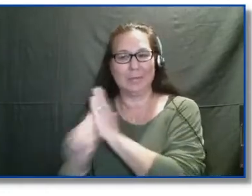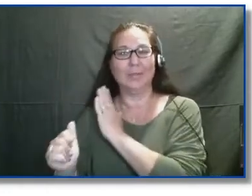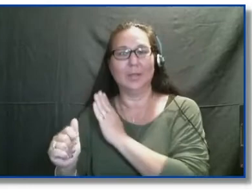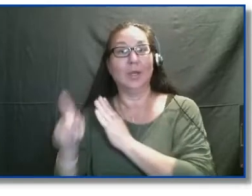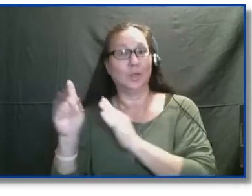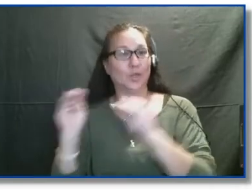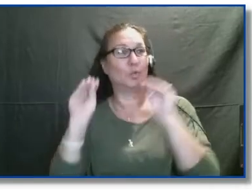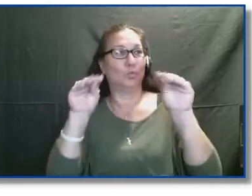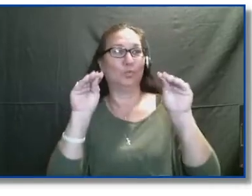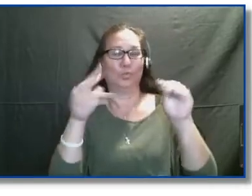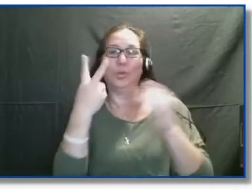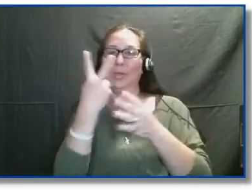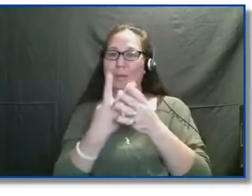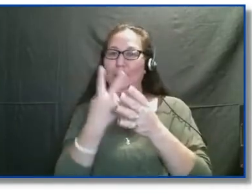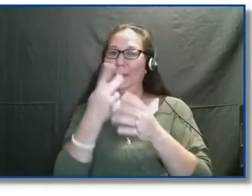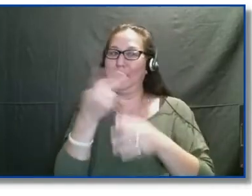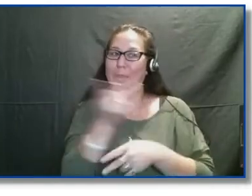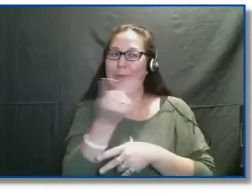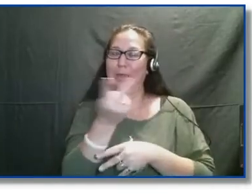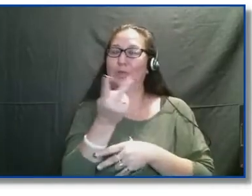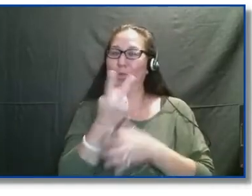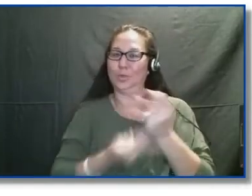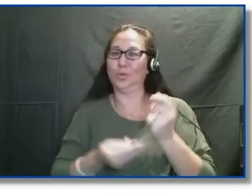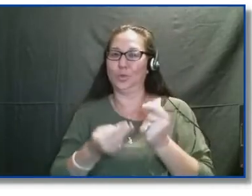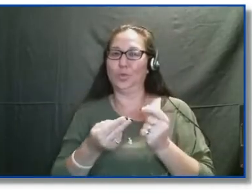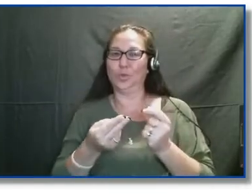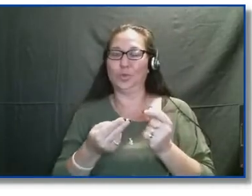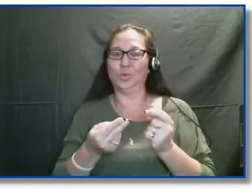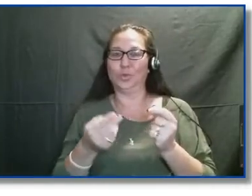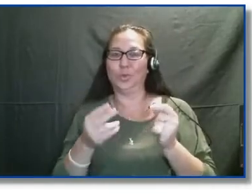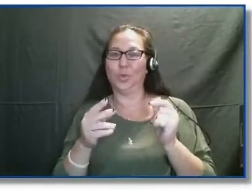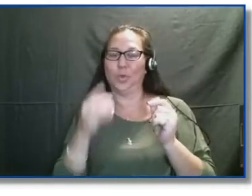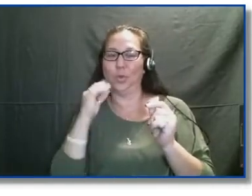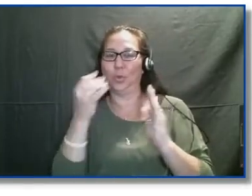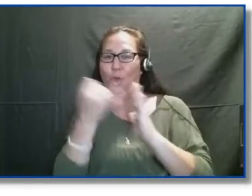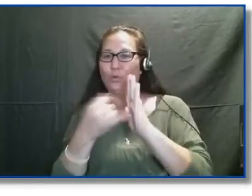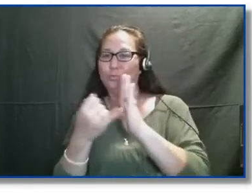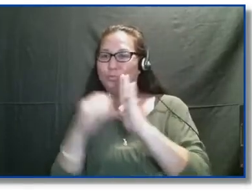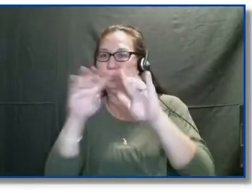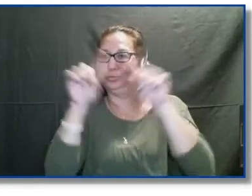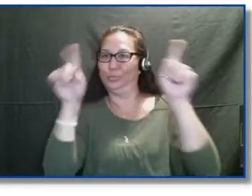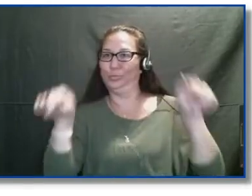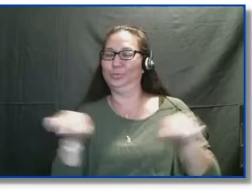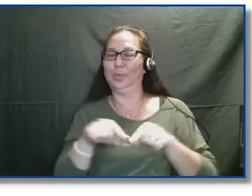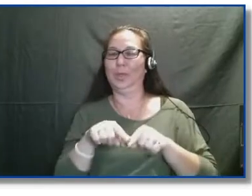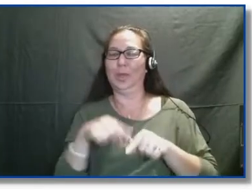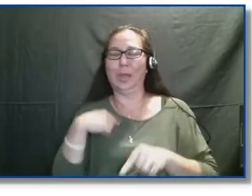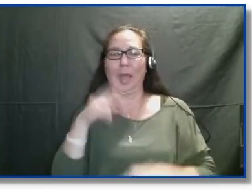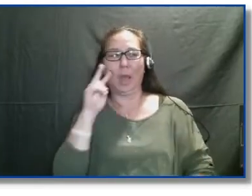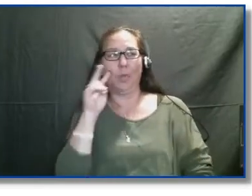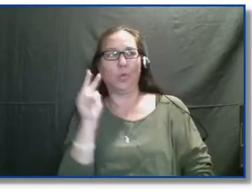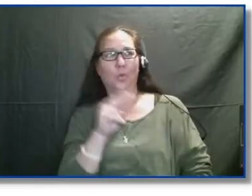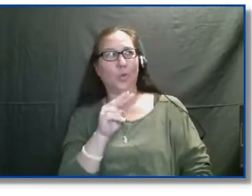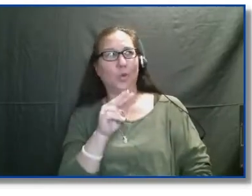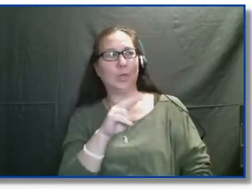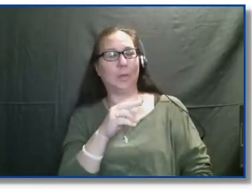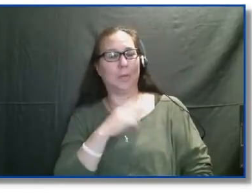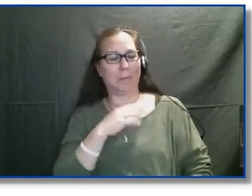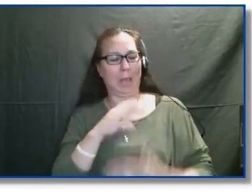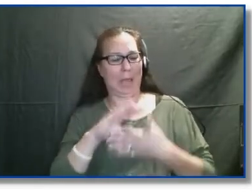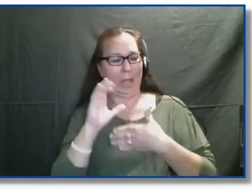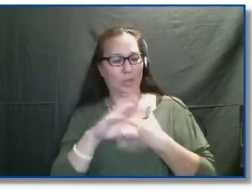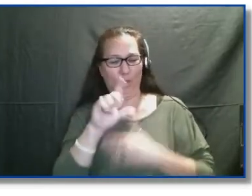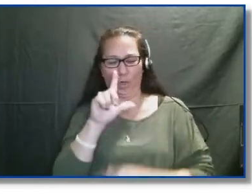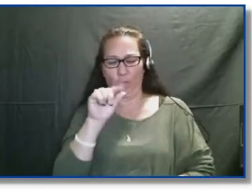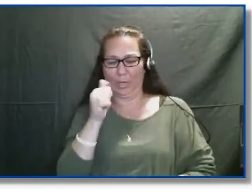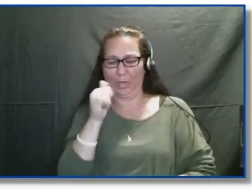two massive pieces. And I was looking through my calendar, and it was 2018 that we presented to MIT's